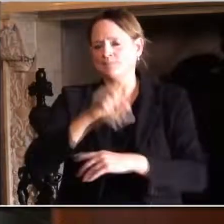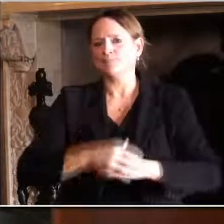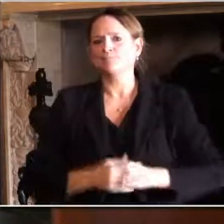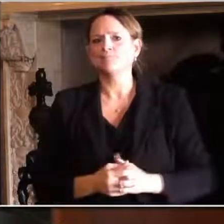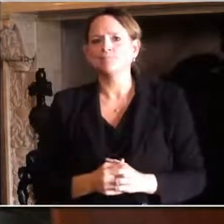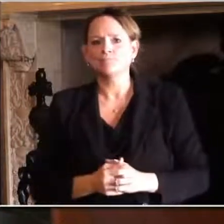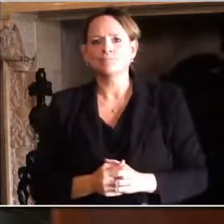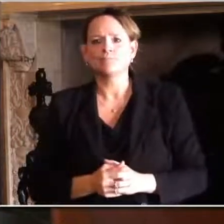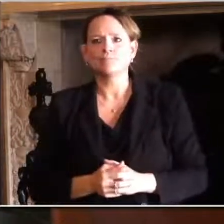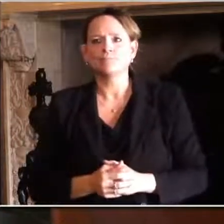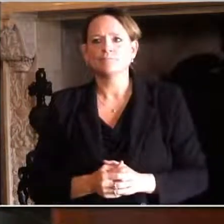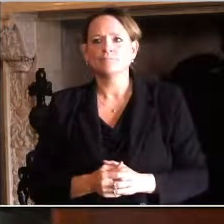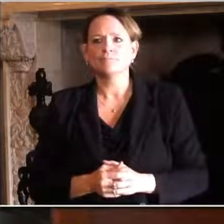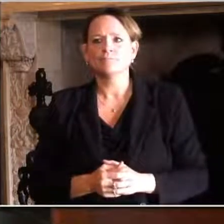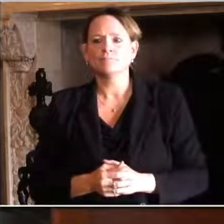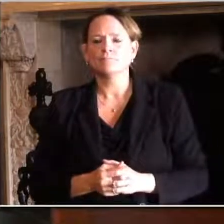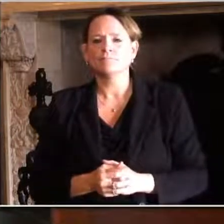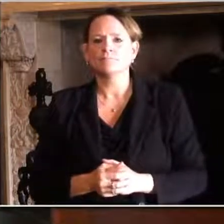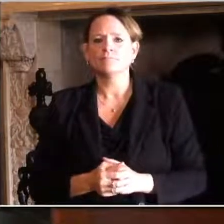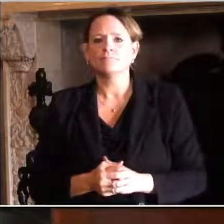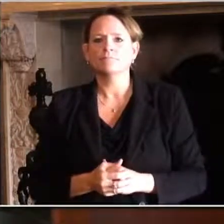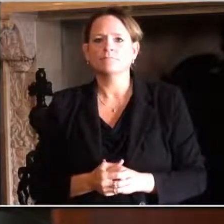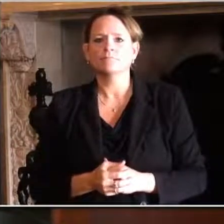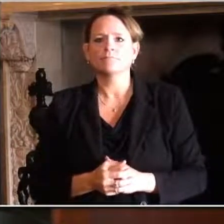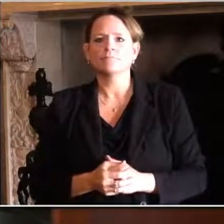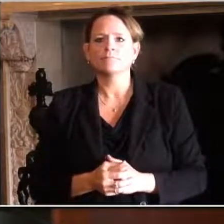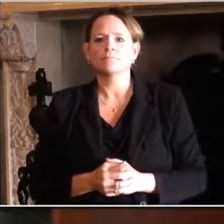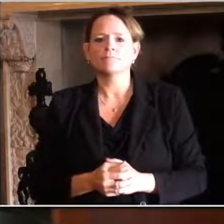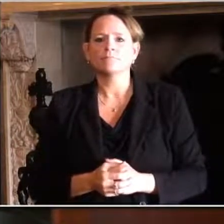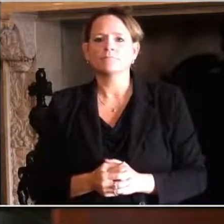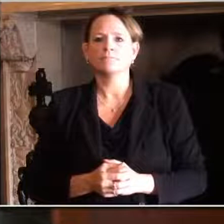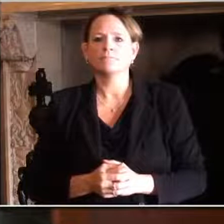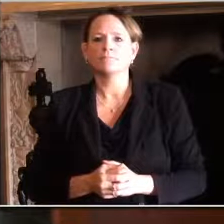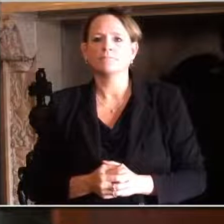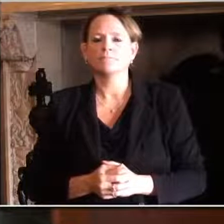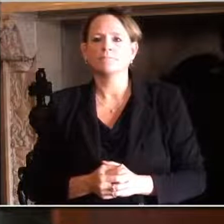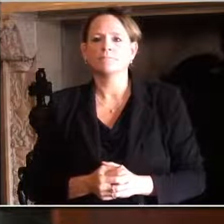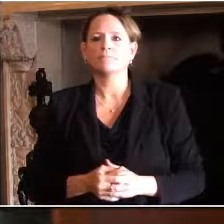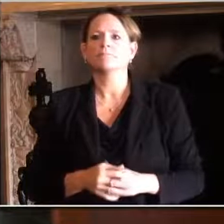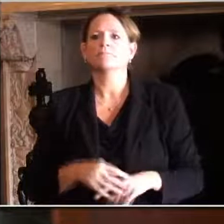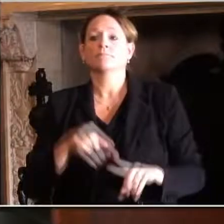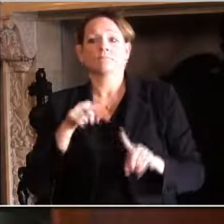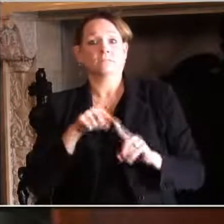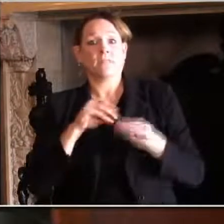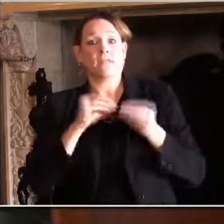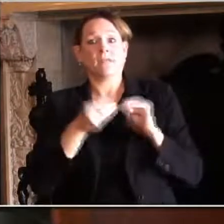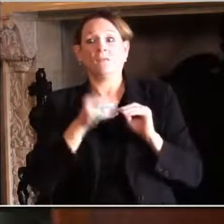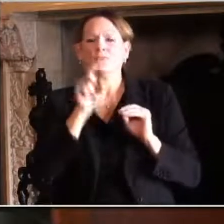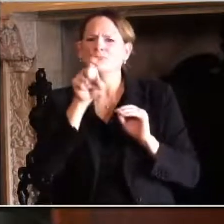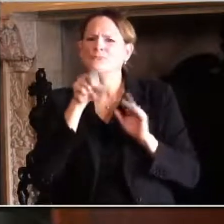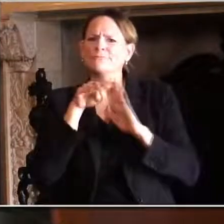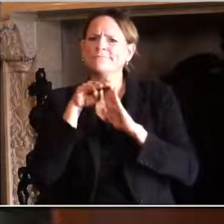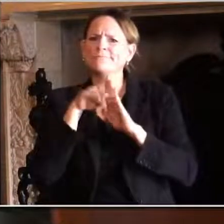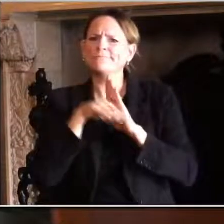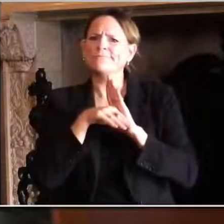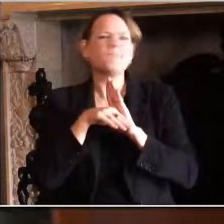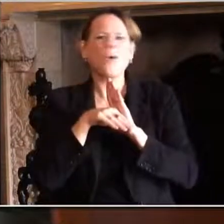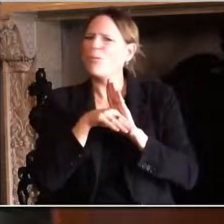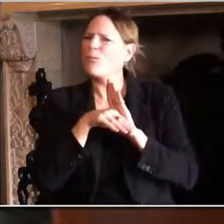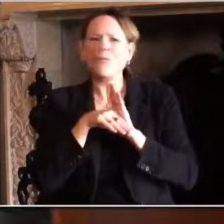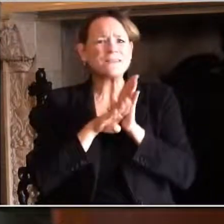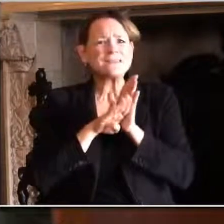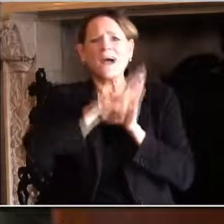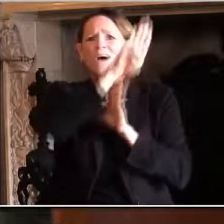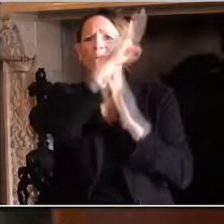number of people getting COVID-19 in Wisconsin is going in the wrong direction, and we need to take every action possible to protect